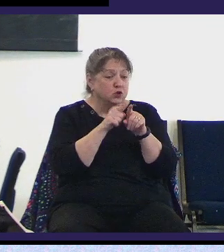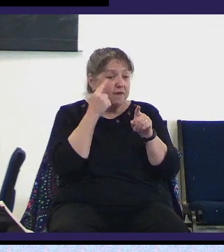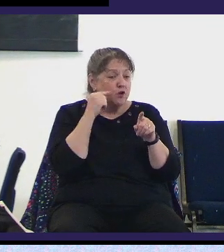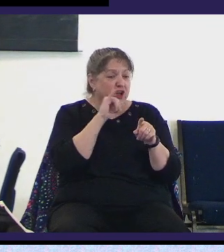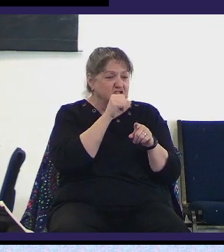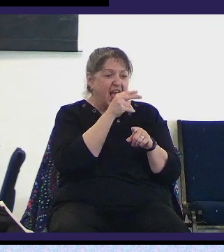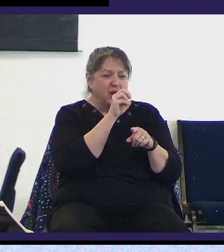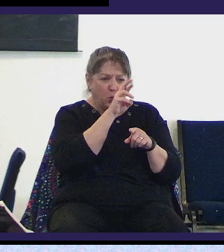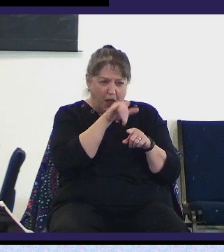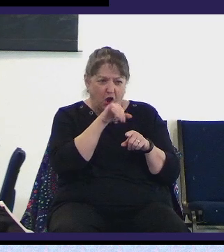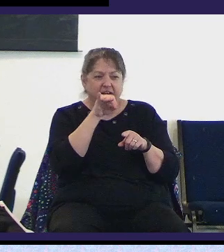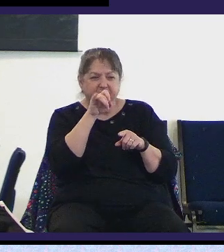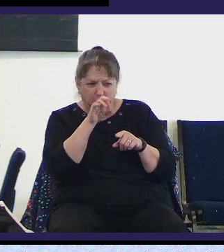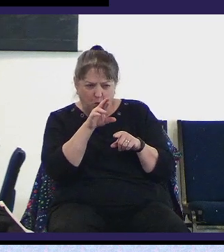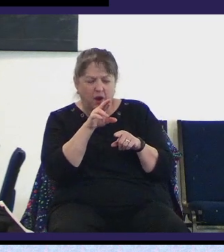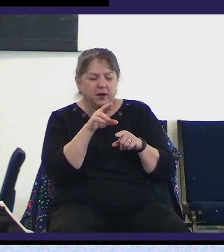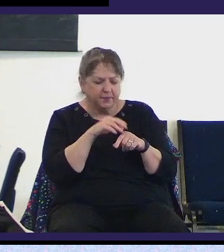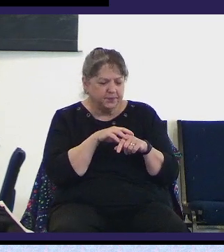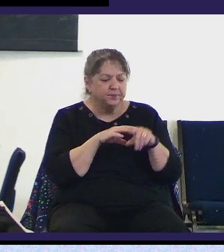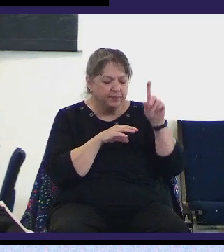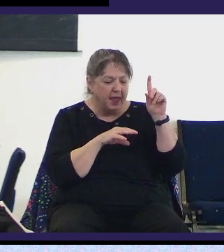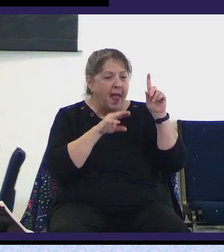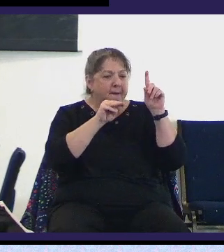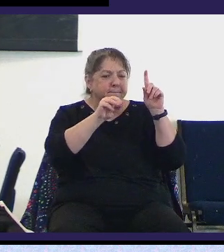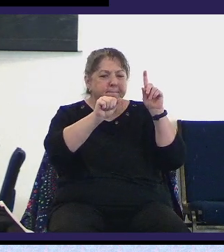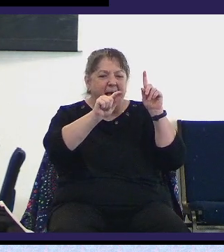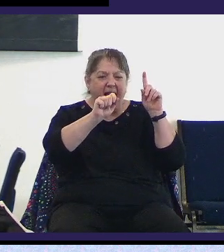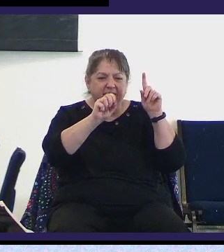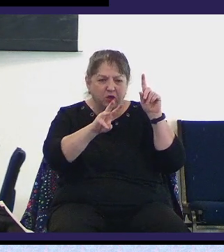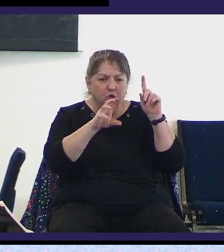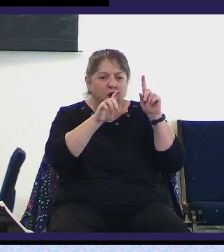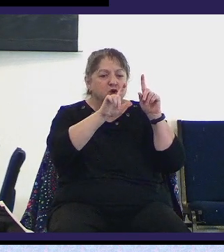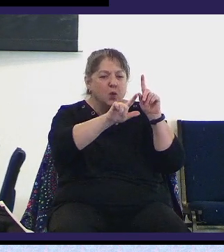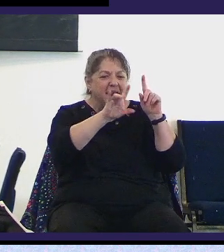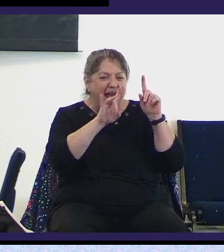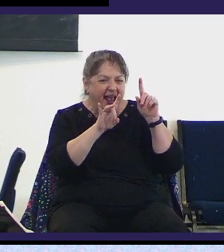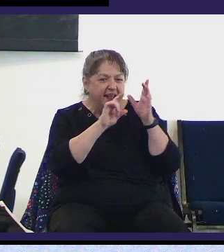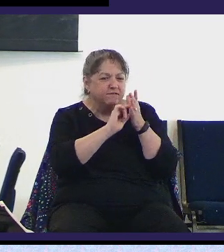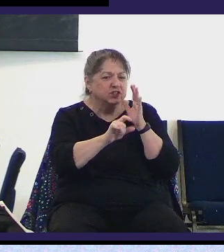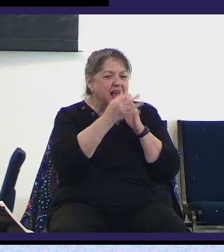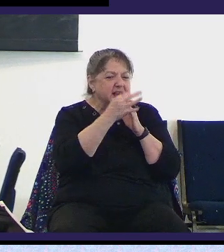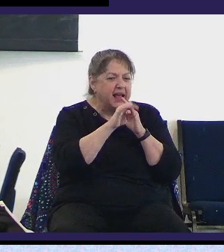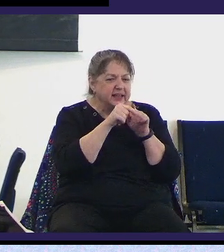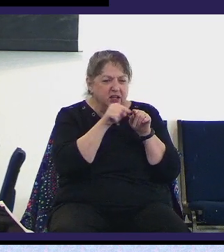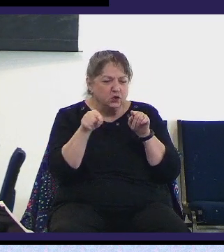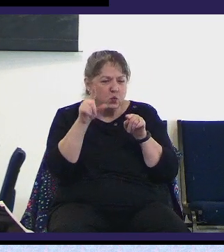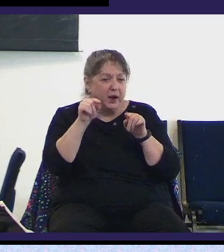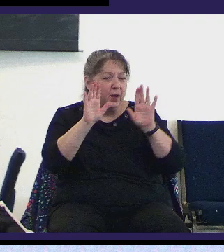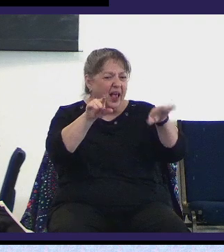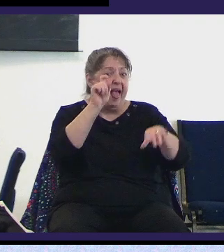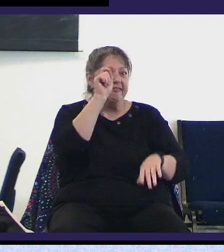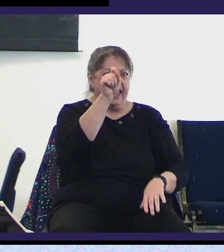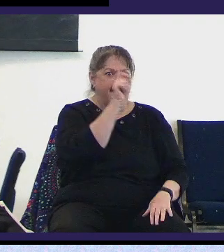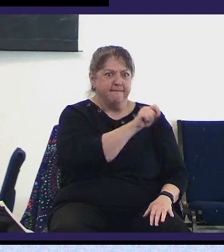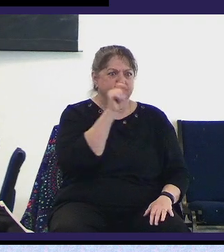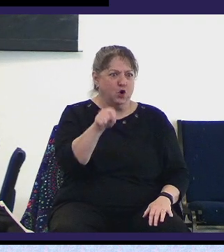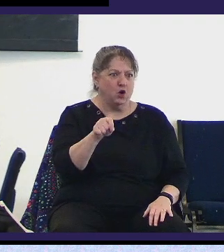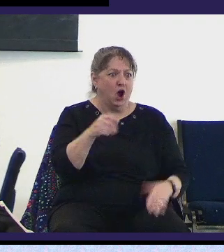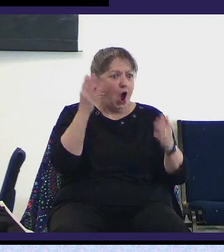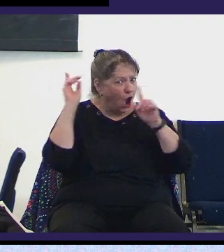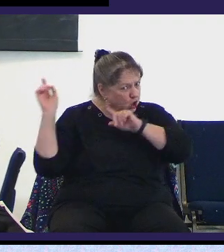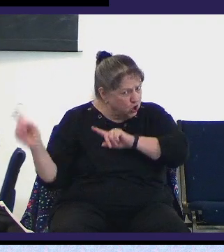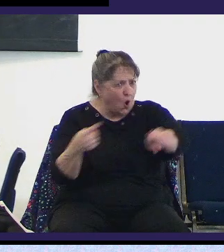Therefore, Jesus says up on the screen, Matthew 28, 19 and 20, he says, therefore, go and make disciples of all